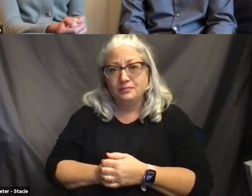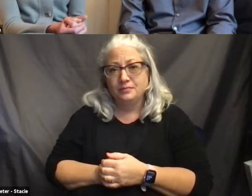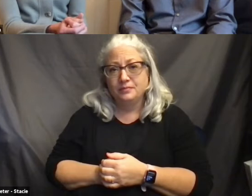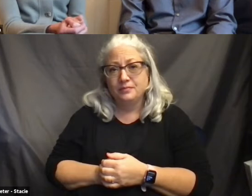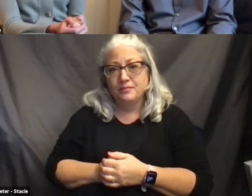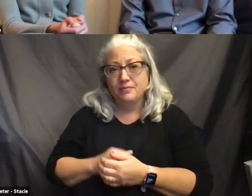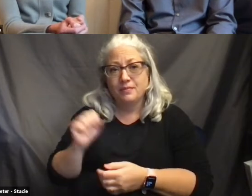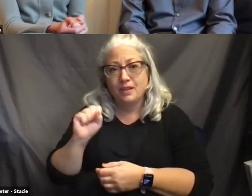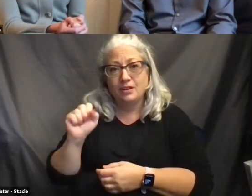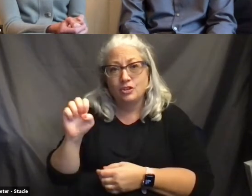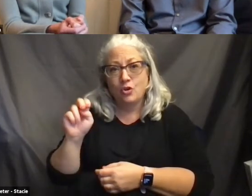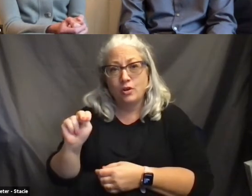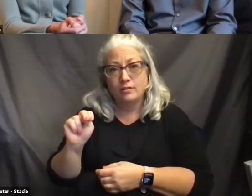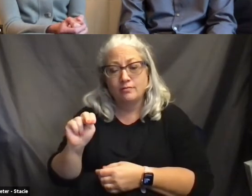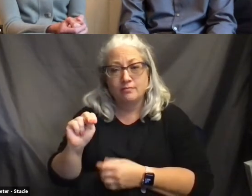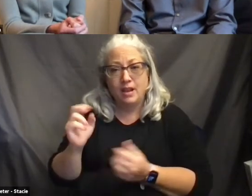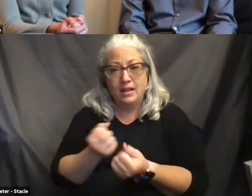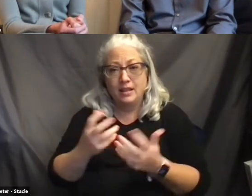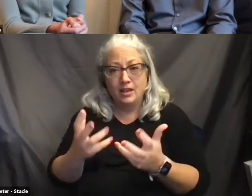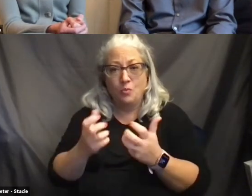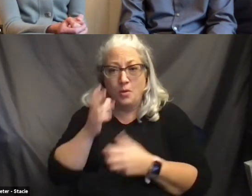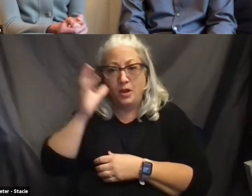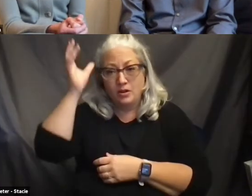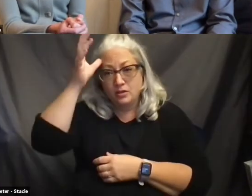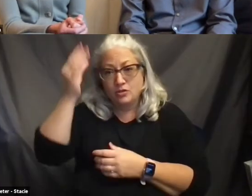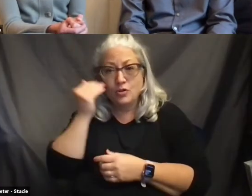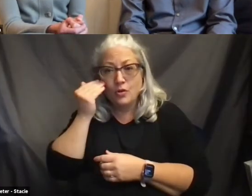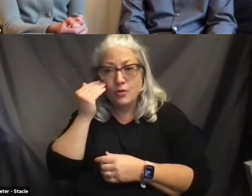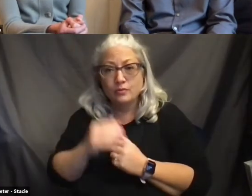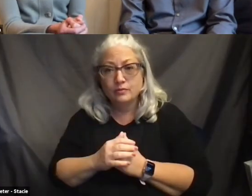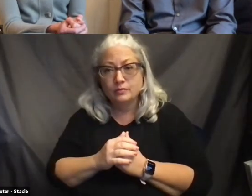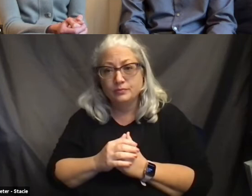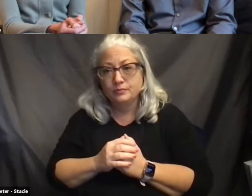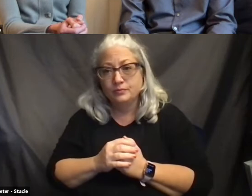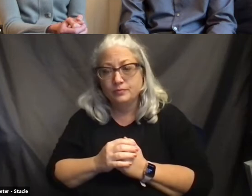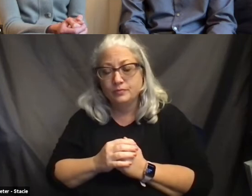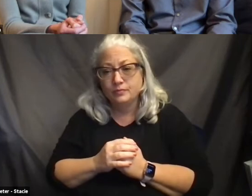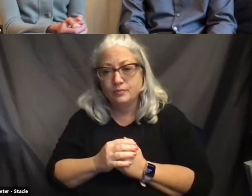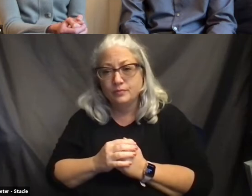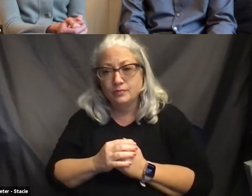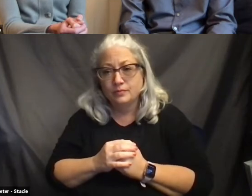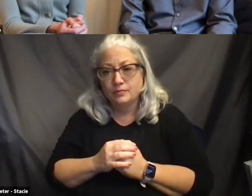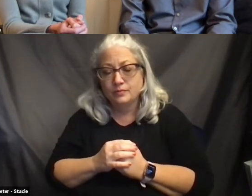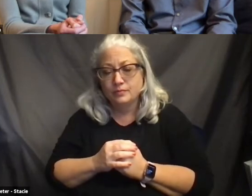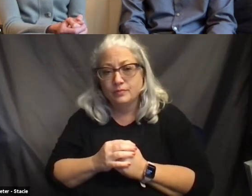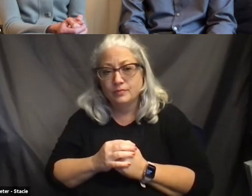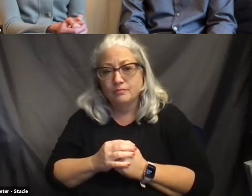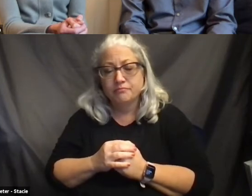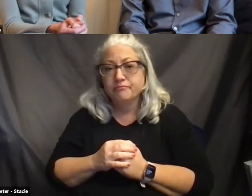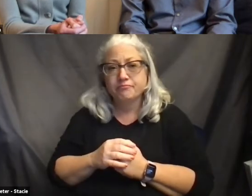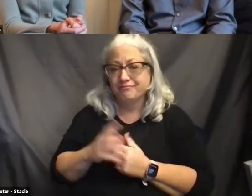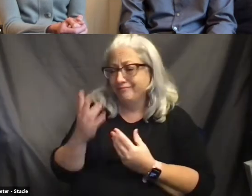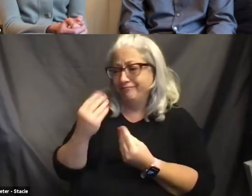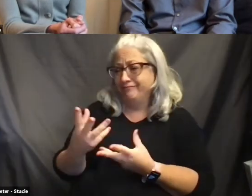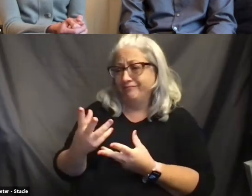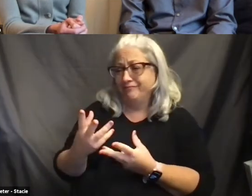Sean, anything you would want parents to know? Oh, definitely. Just that there's no right or wrong way to